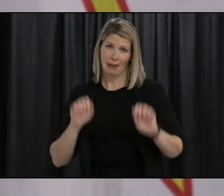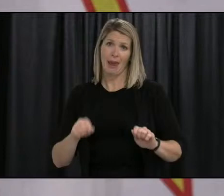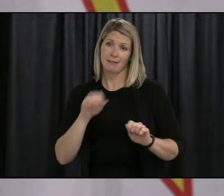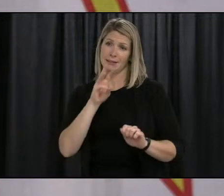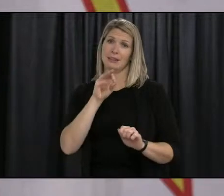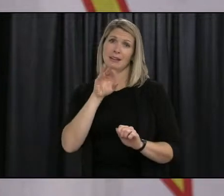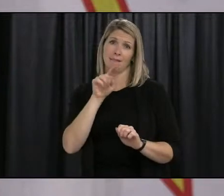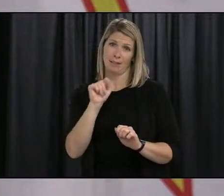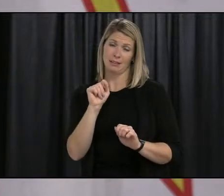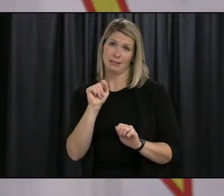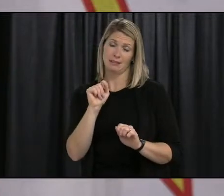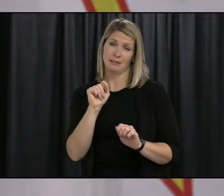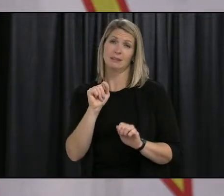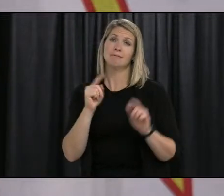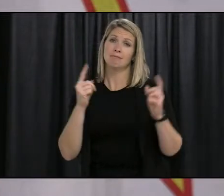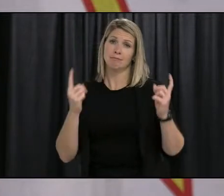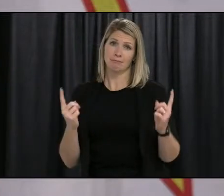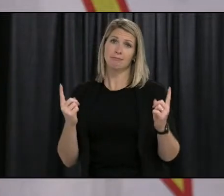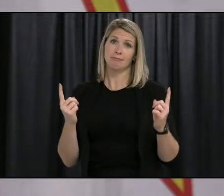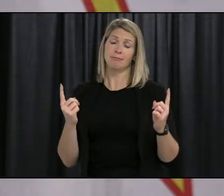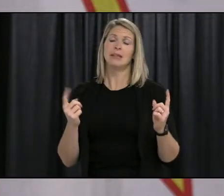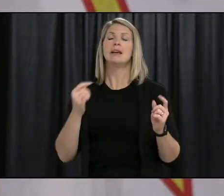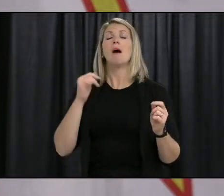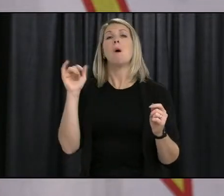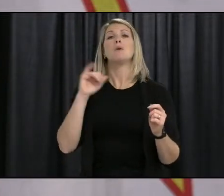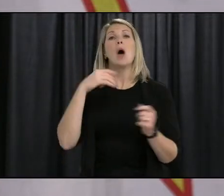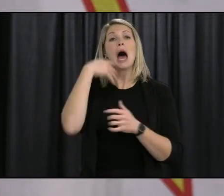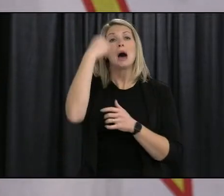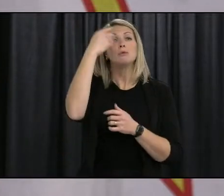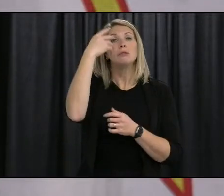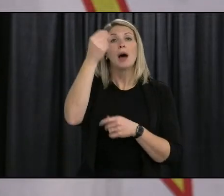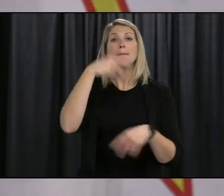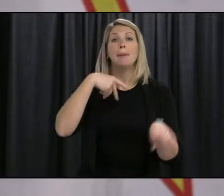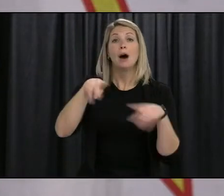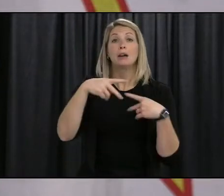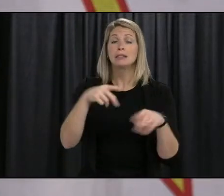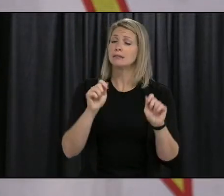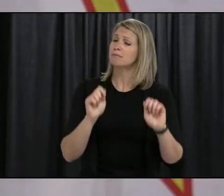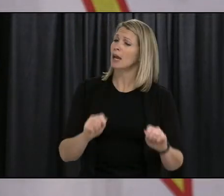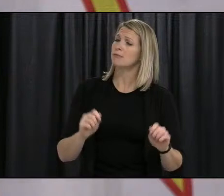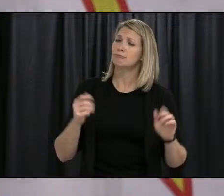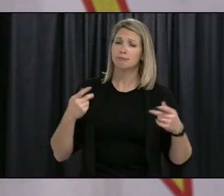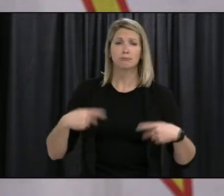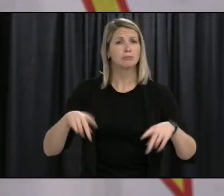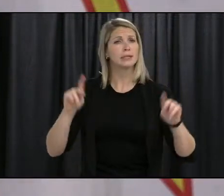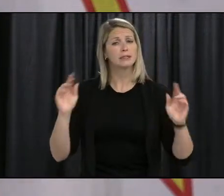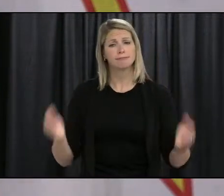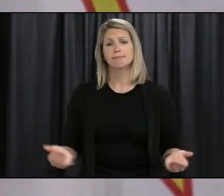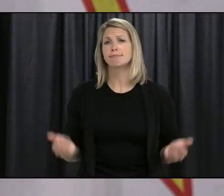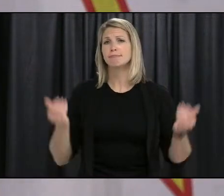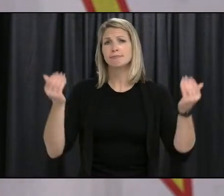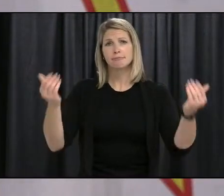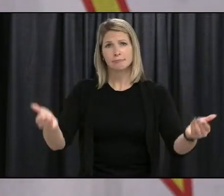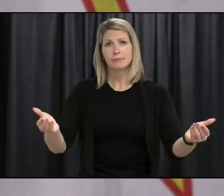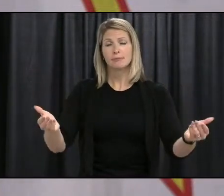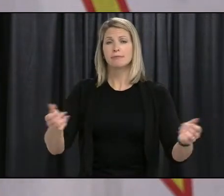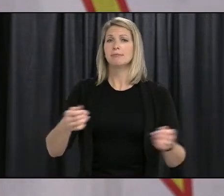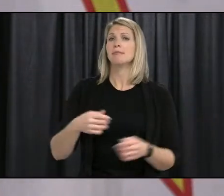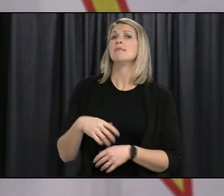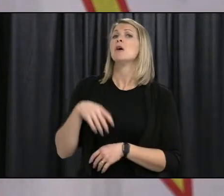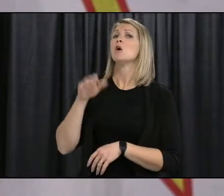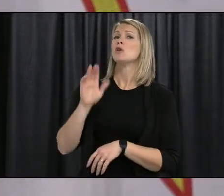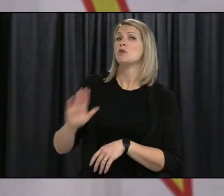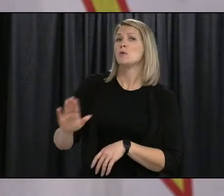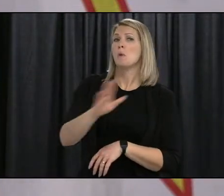can. Kindly remind people to stay home if feeling unwell. Ensure washrooms are well stocked with liquid soap and clean